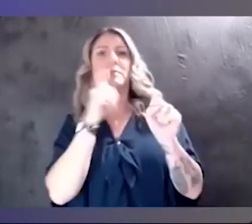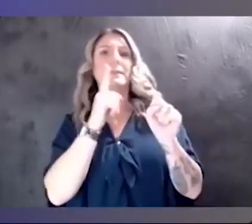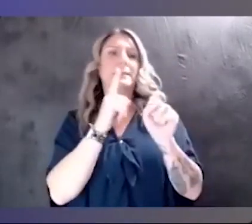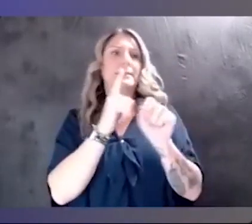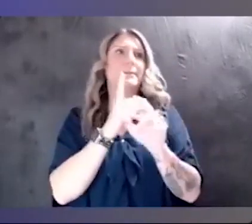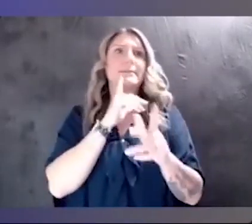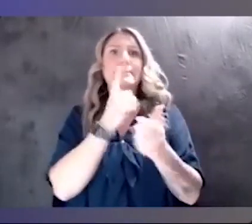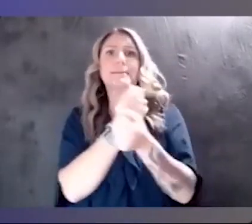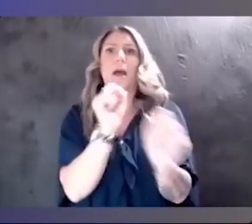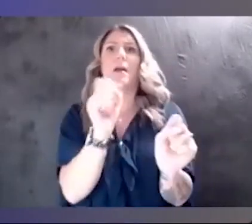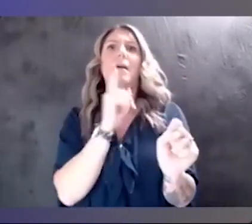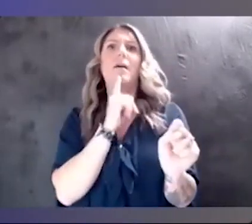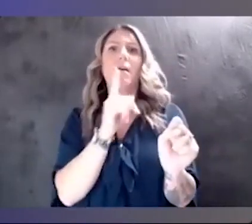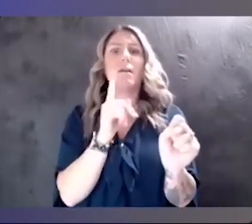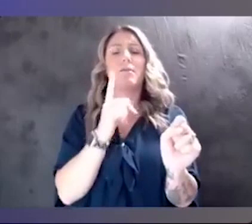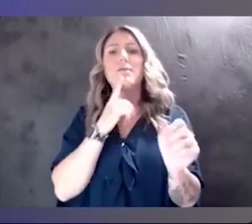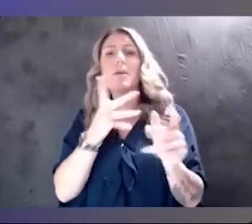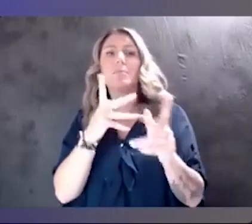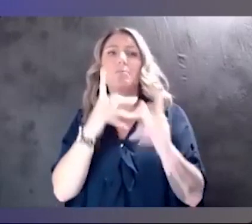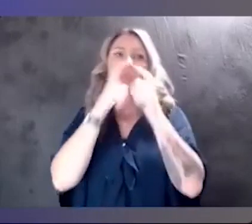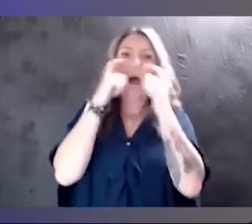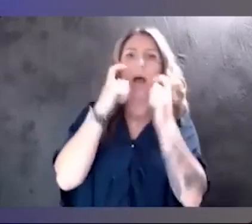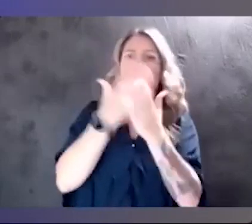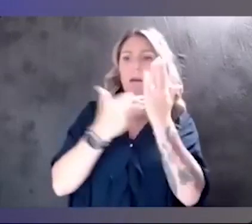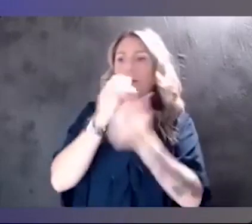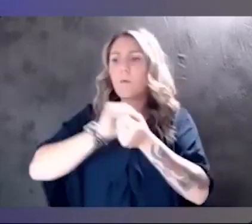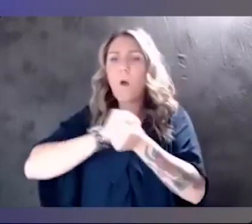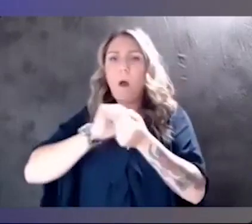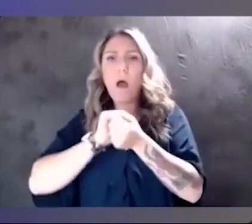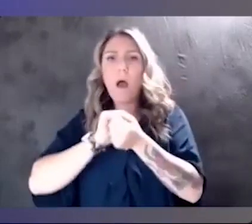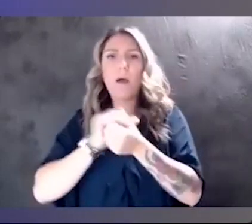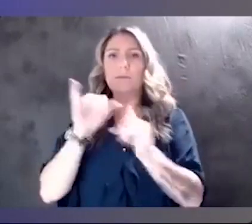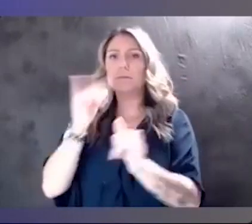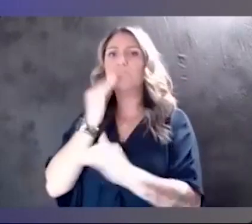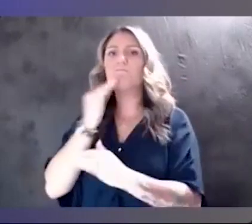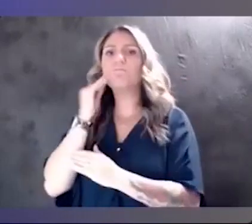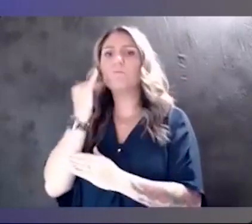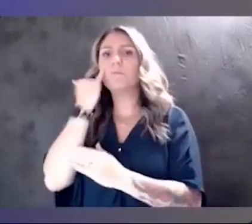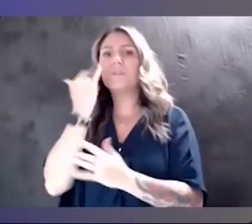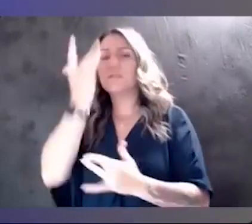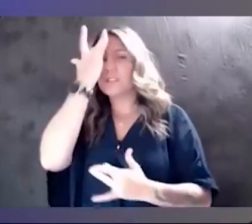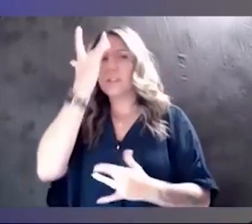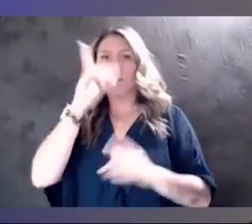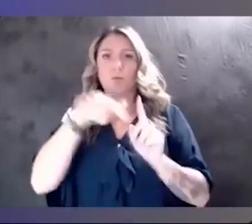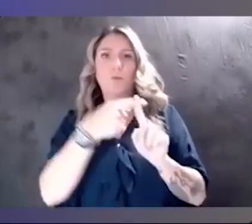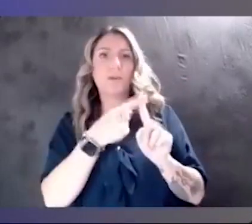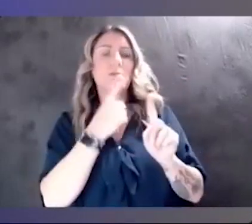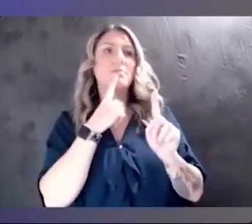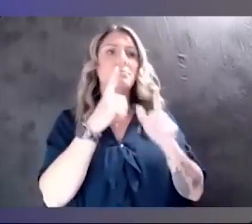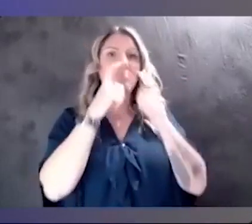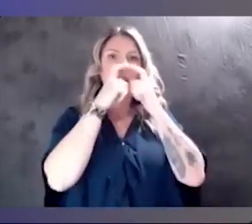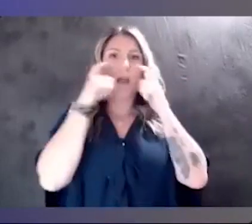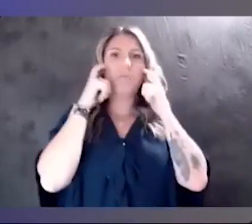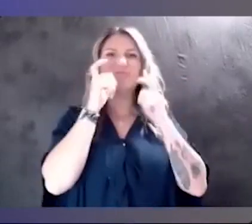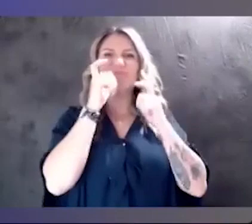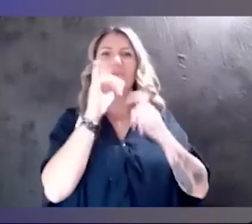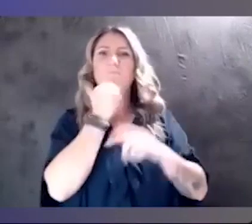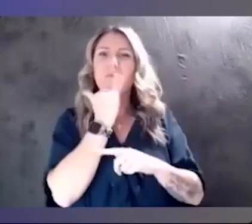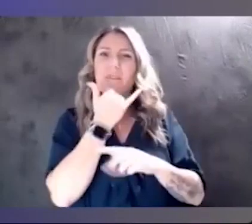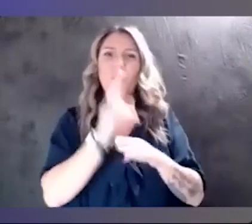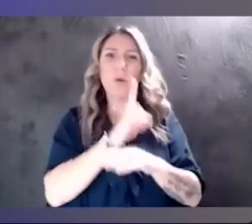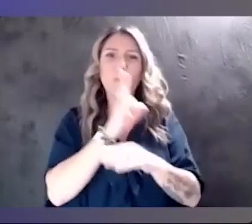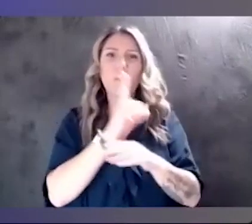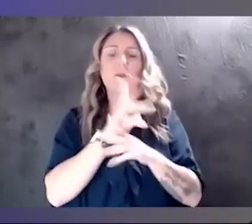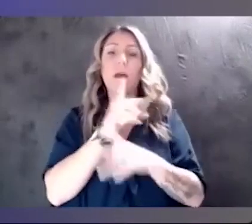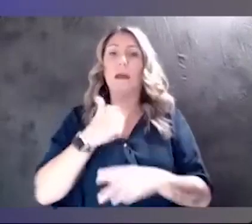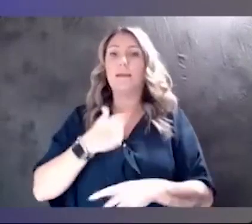sick, what I observed was the improper use of masks was commonplace. So when I say mask, I say properly.